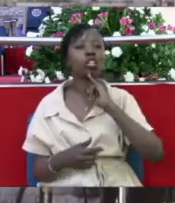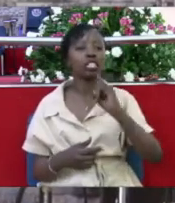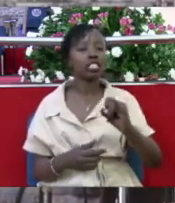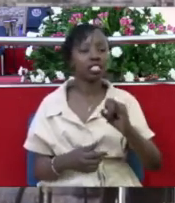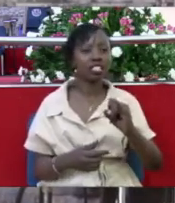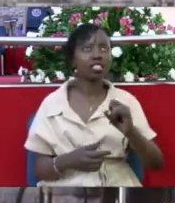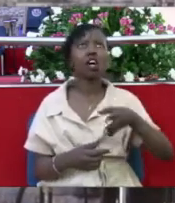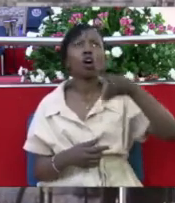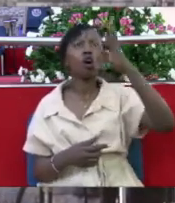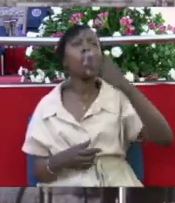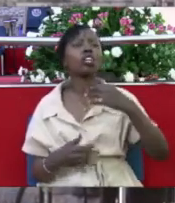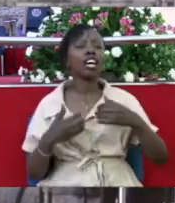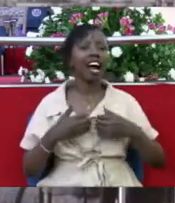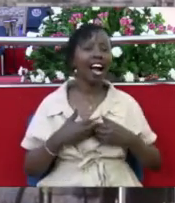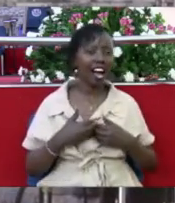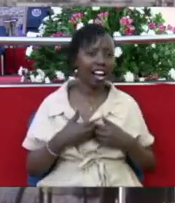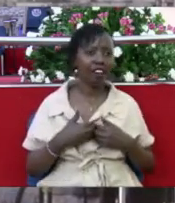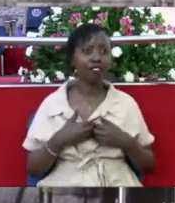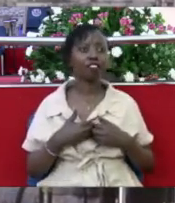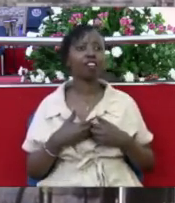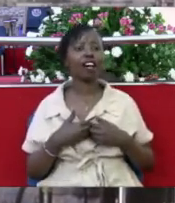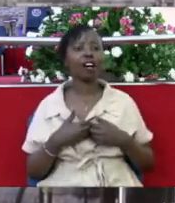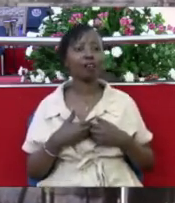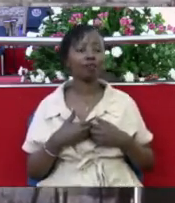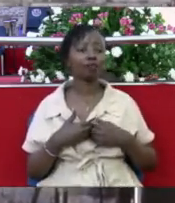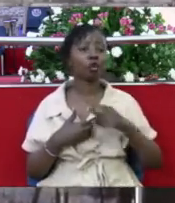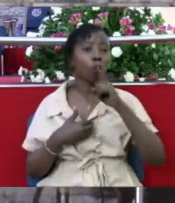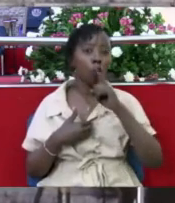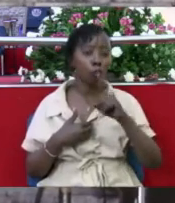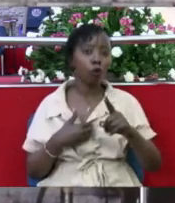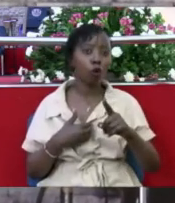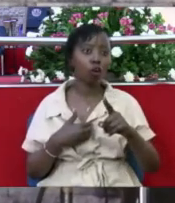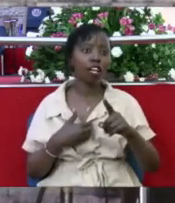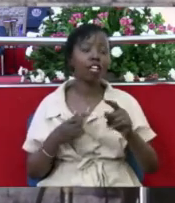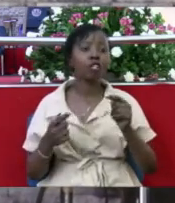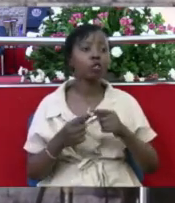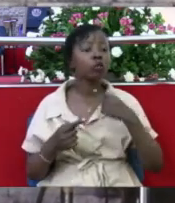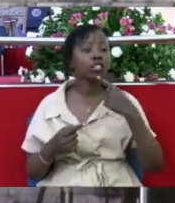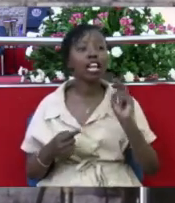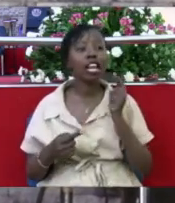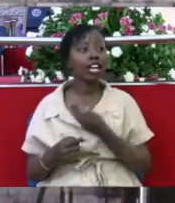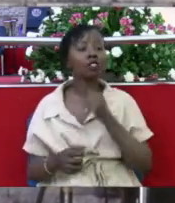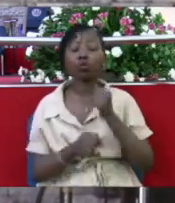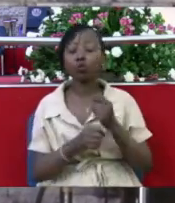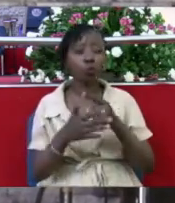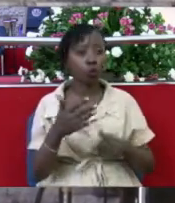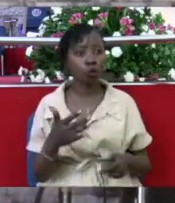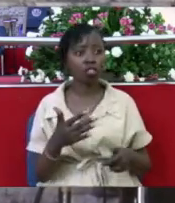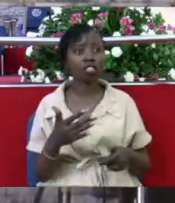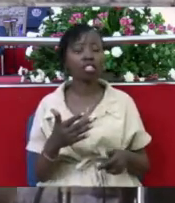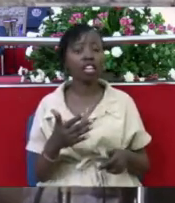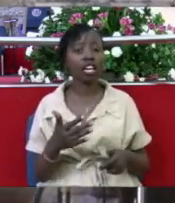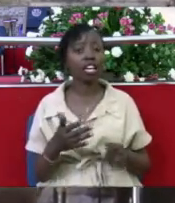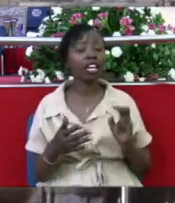the right, ako na sababu ama ako na uwezo, to tell us what to do, uweze kutuambia tutafanya nini. And we have the